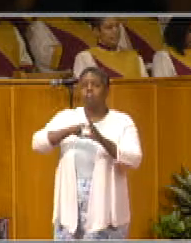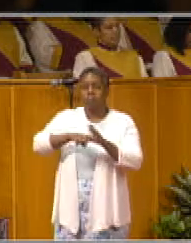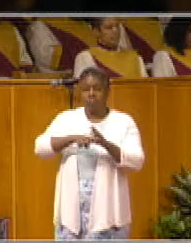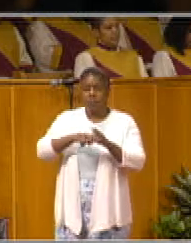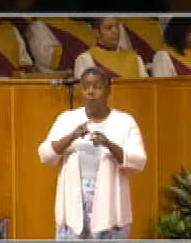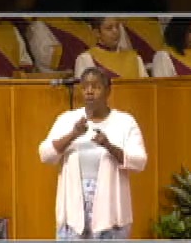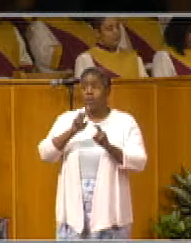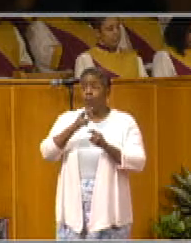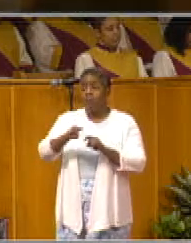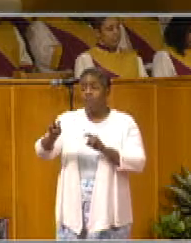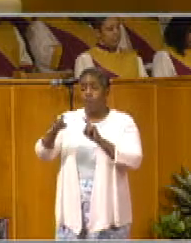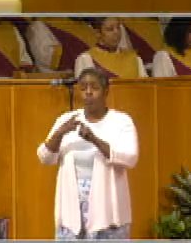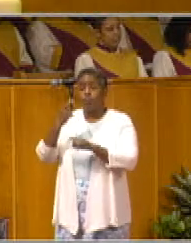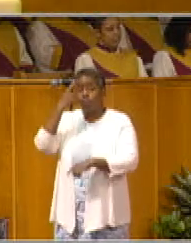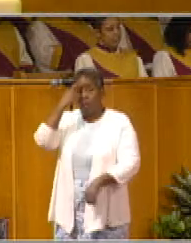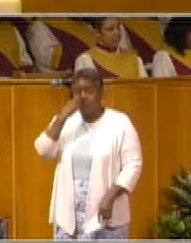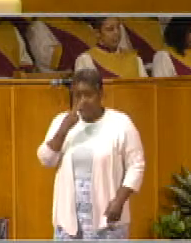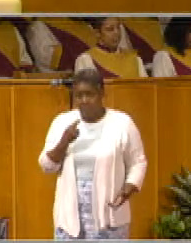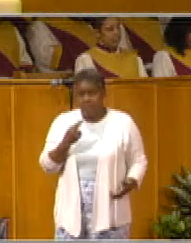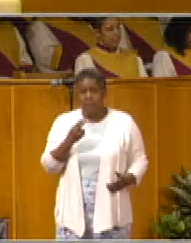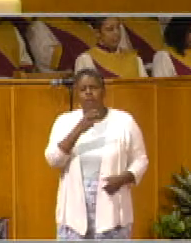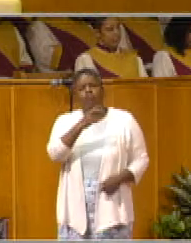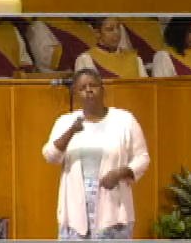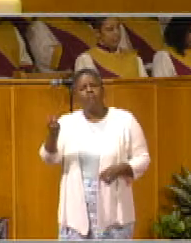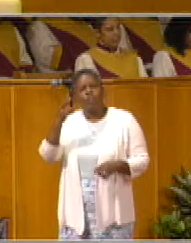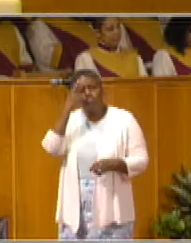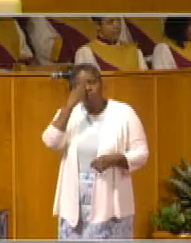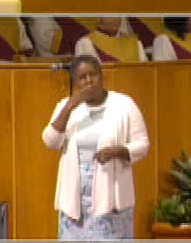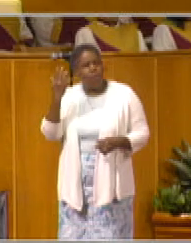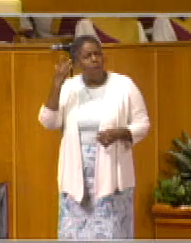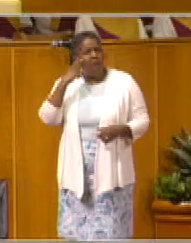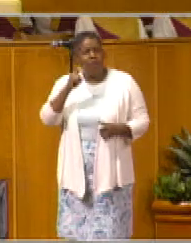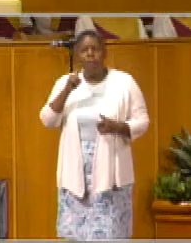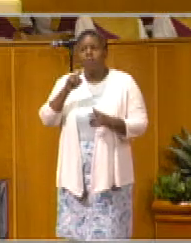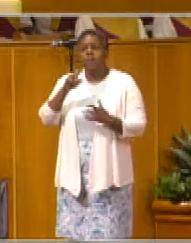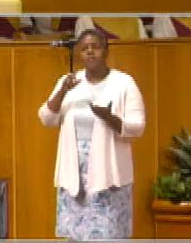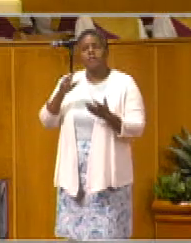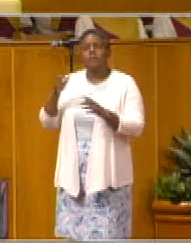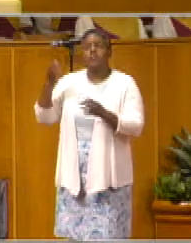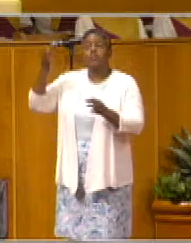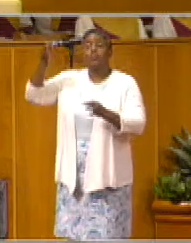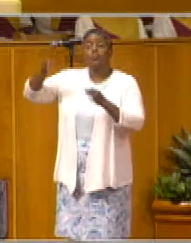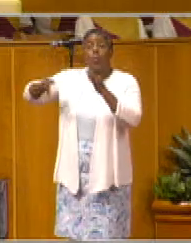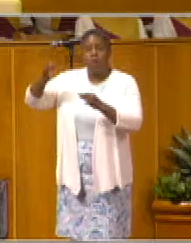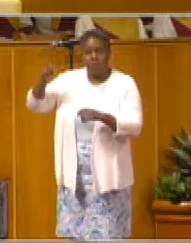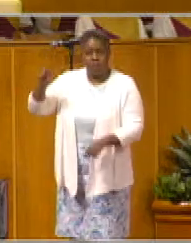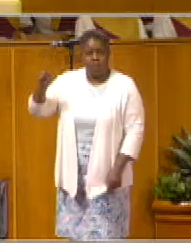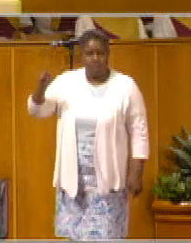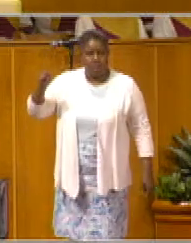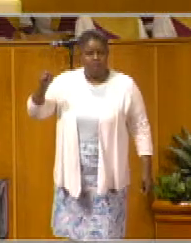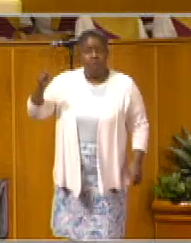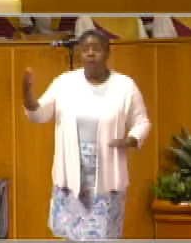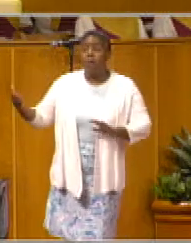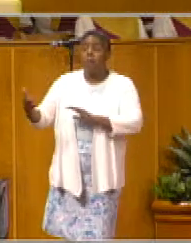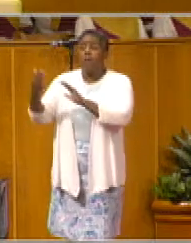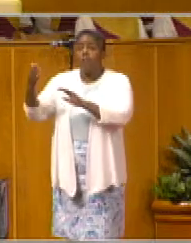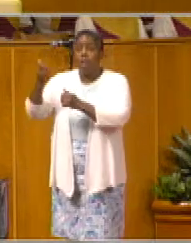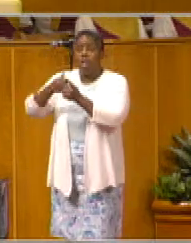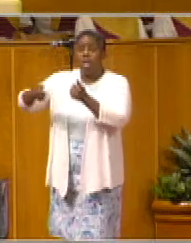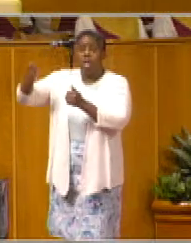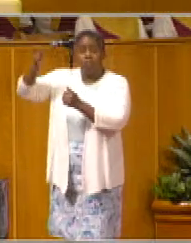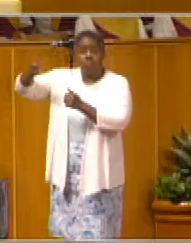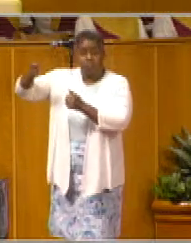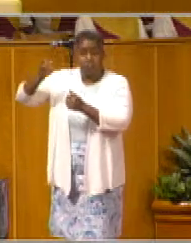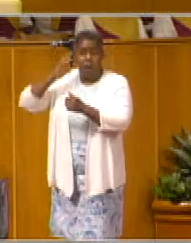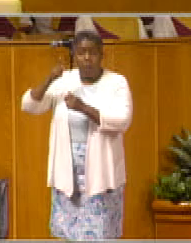Rome. He's on his way to Rome that he might stand trial in the face and the presence of the emperor, and that he